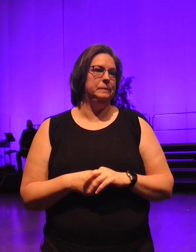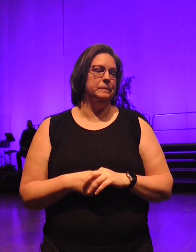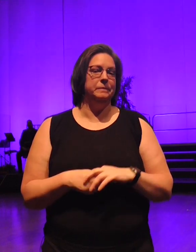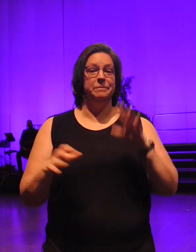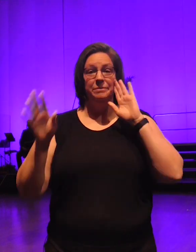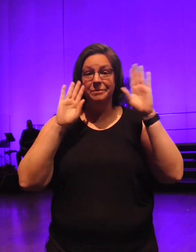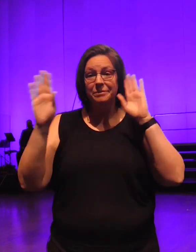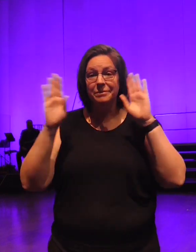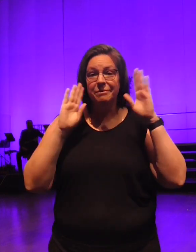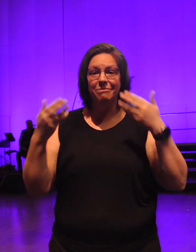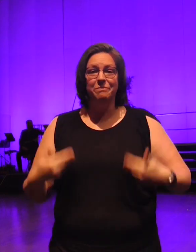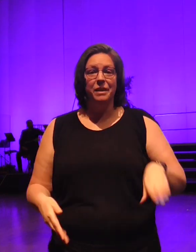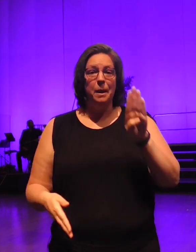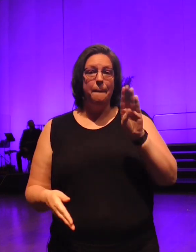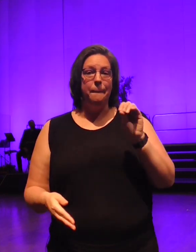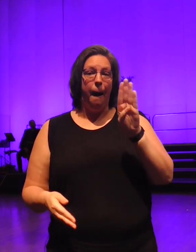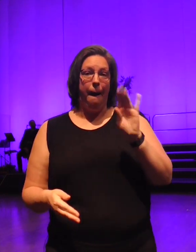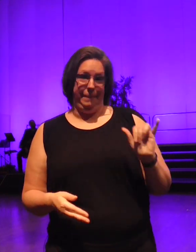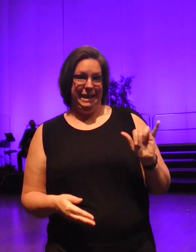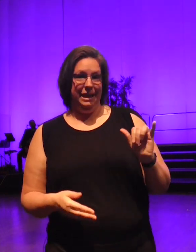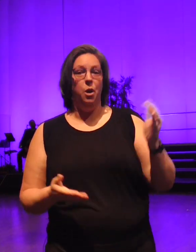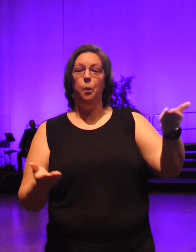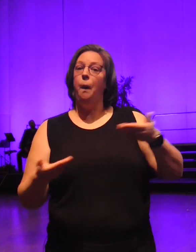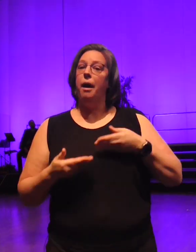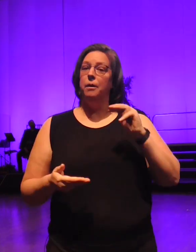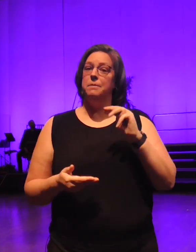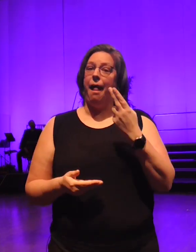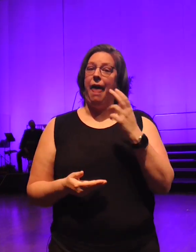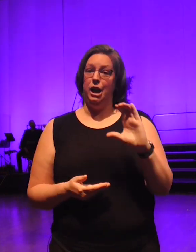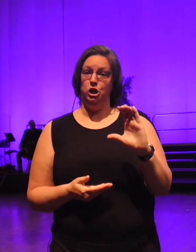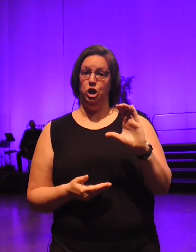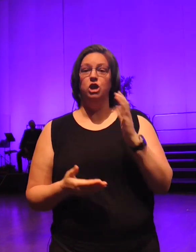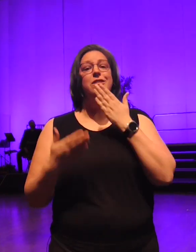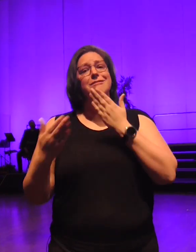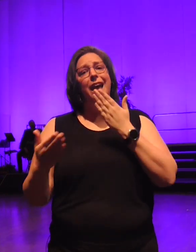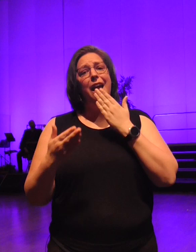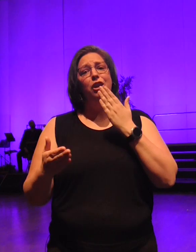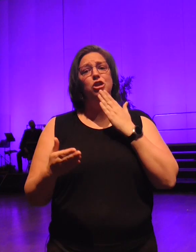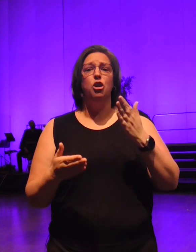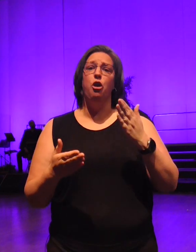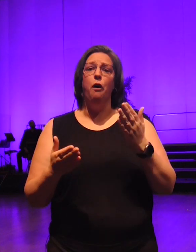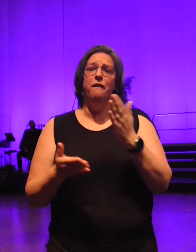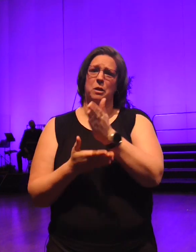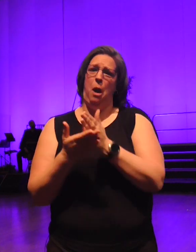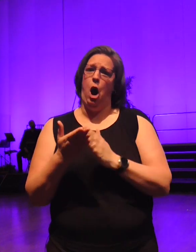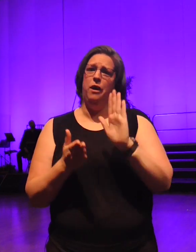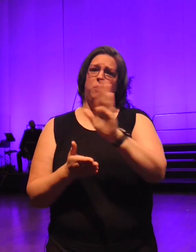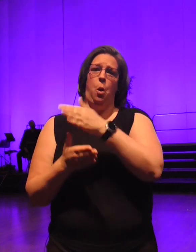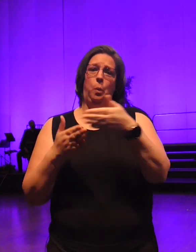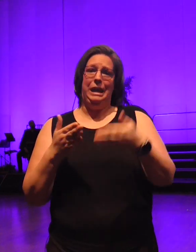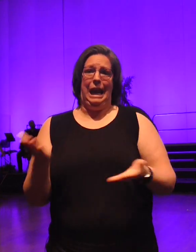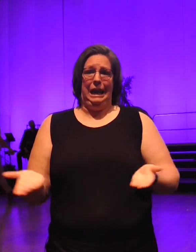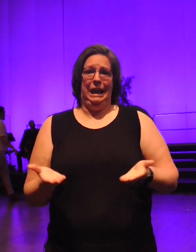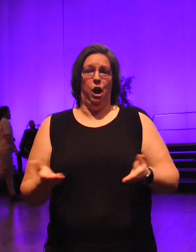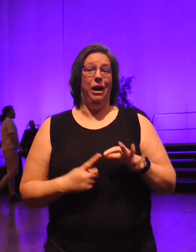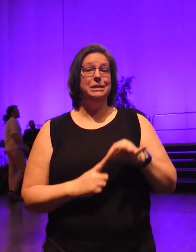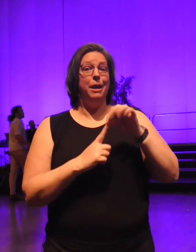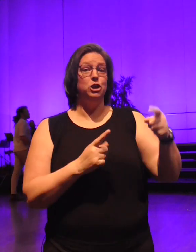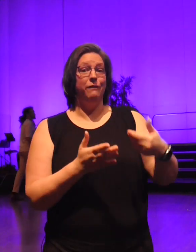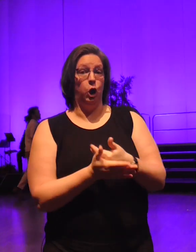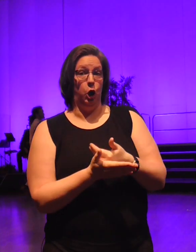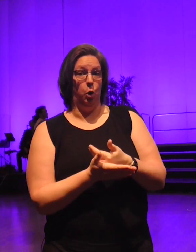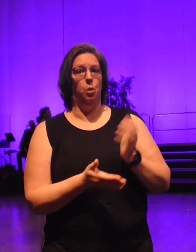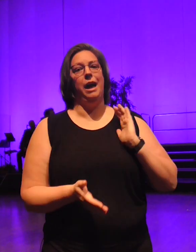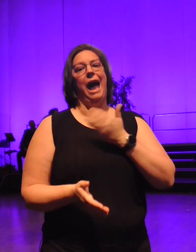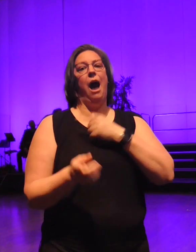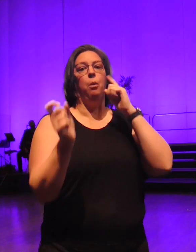Hey everybody, my name is Bobby. Welcome to Mile High Church. Thank you so much for spending part of your weekend with us, especially if you're new. Our